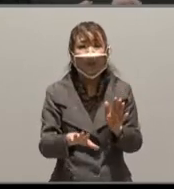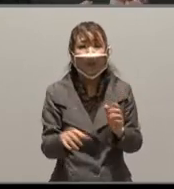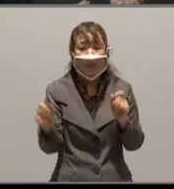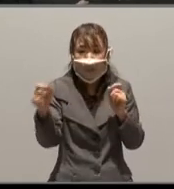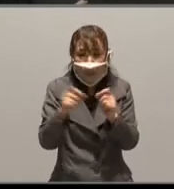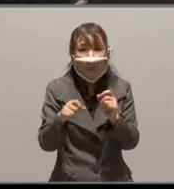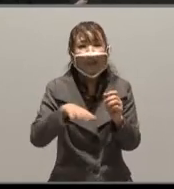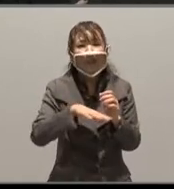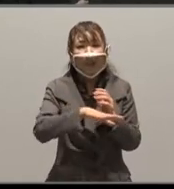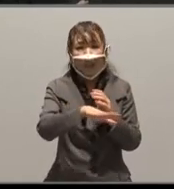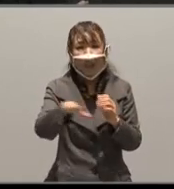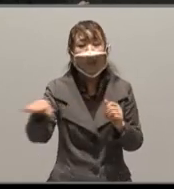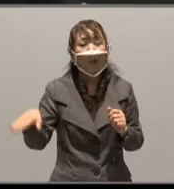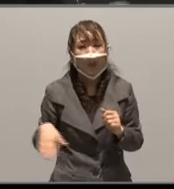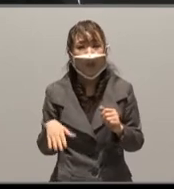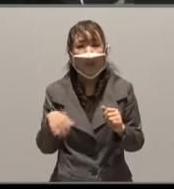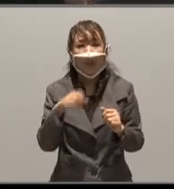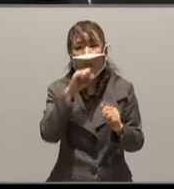garden.